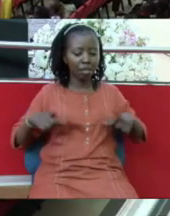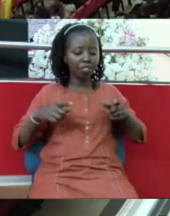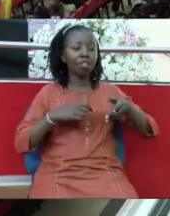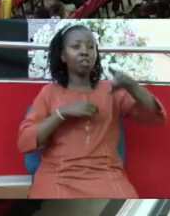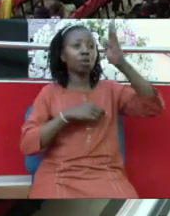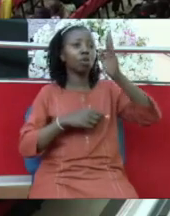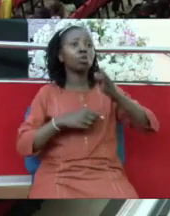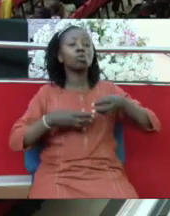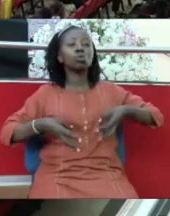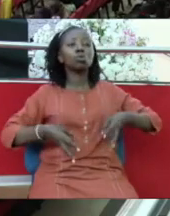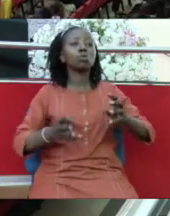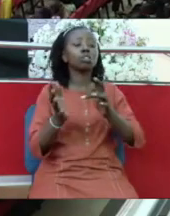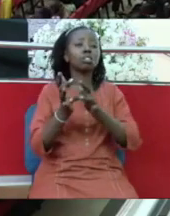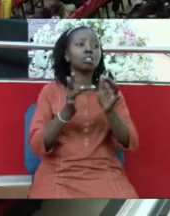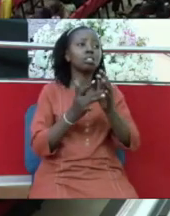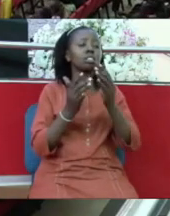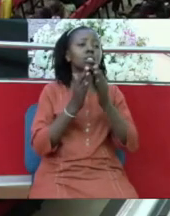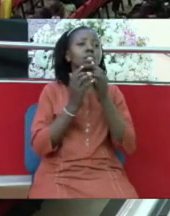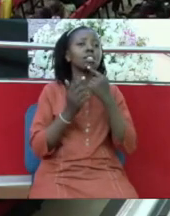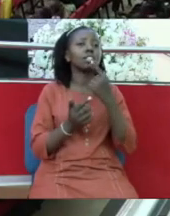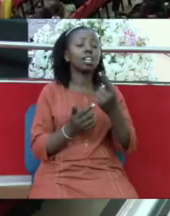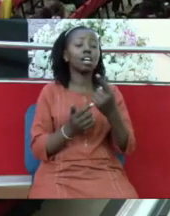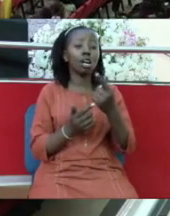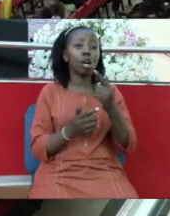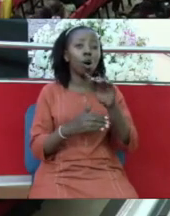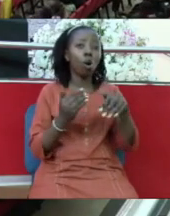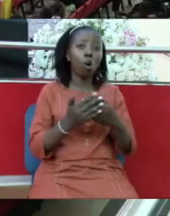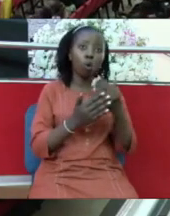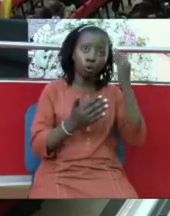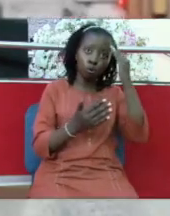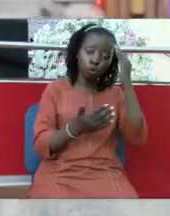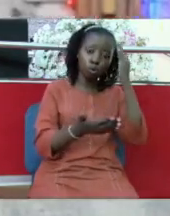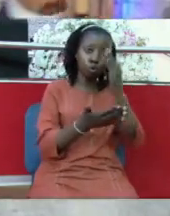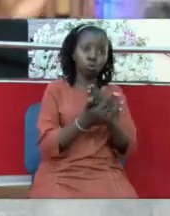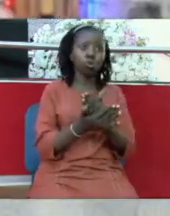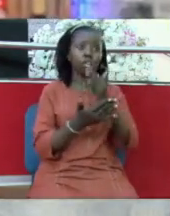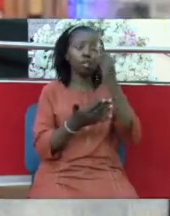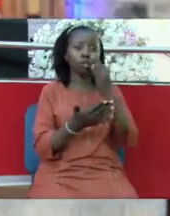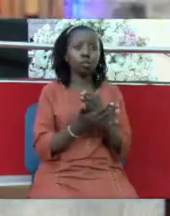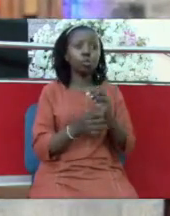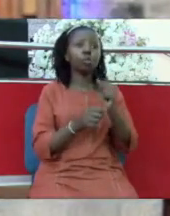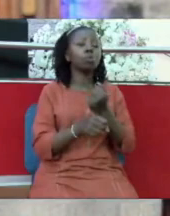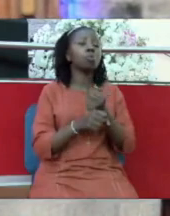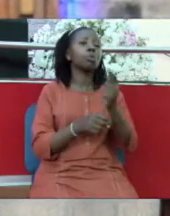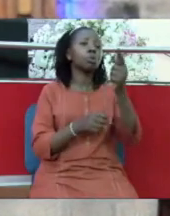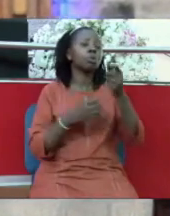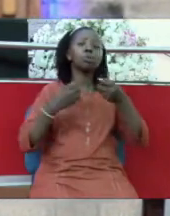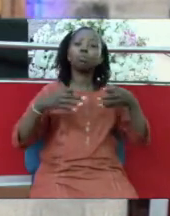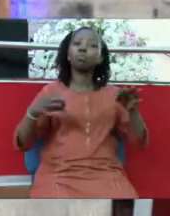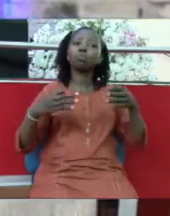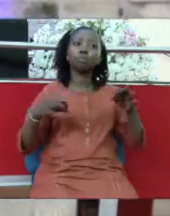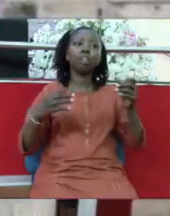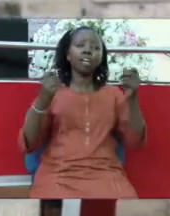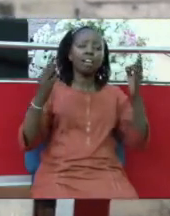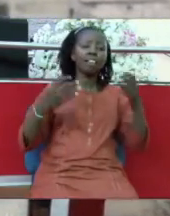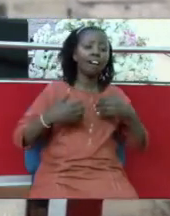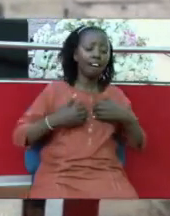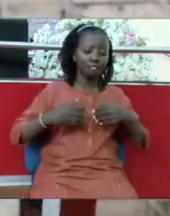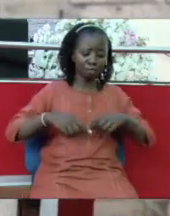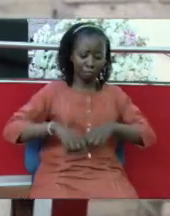Jesus said, you shall know the truth, and the truth shall set you free. If you have the belt of